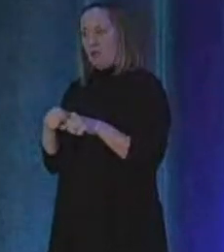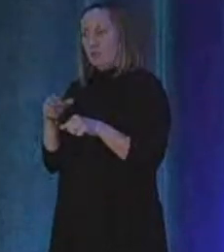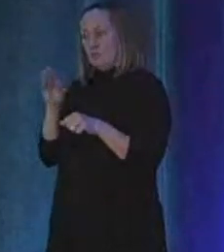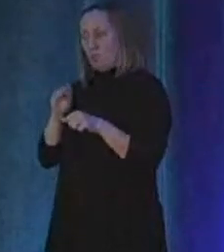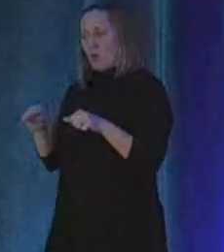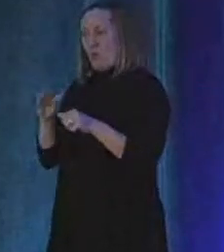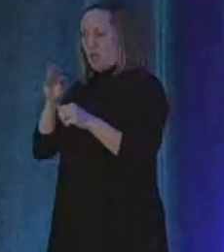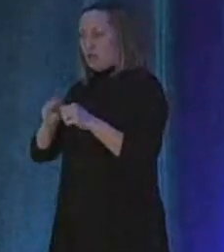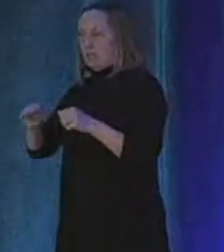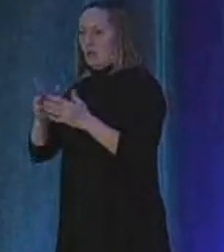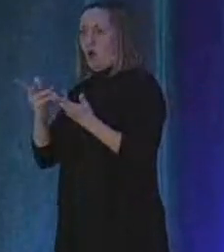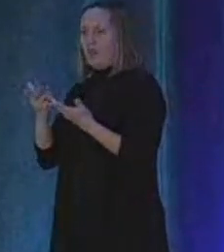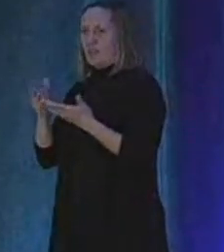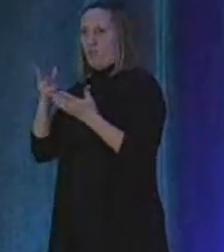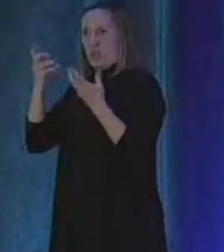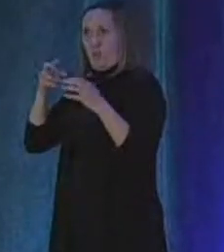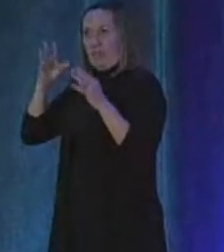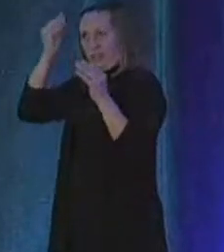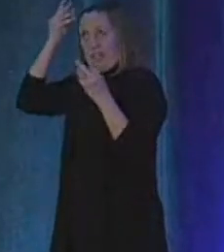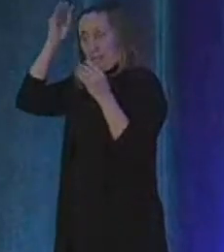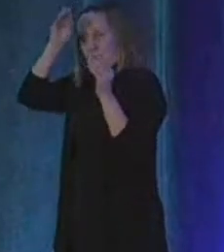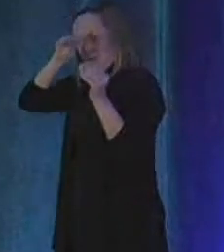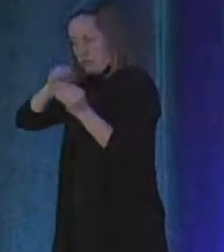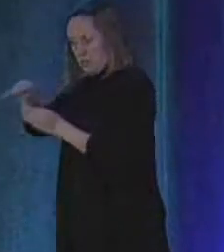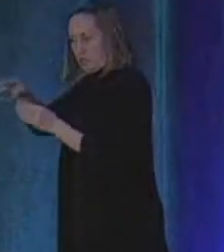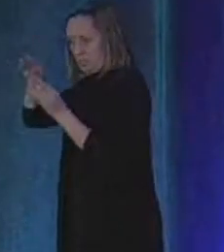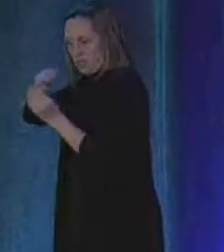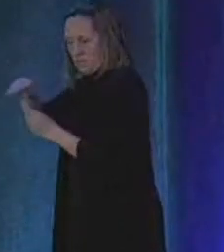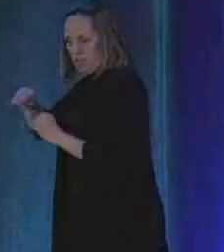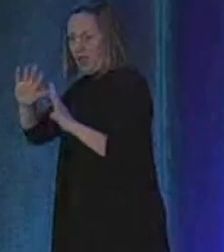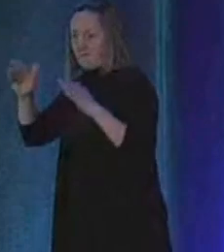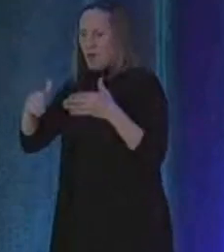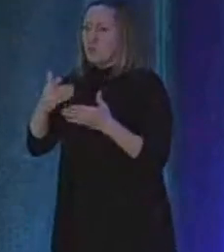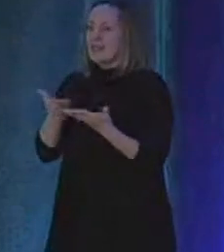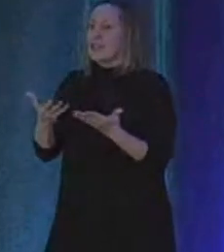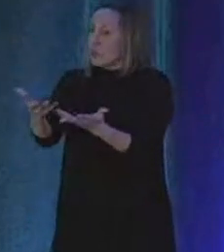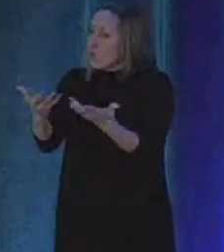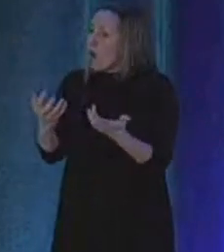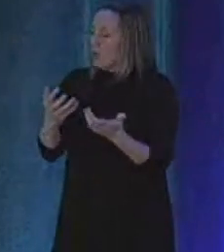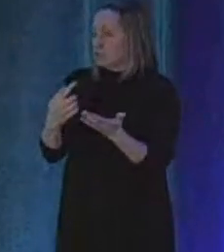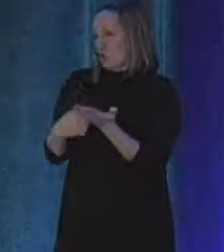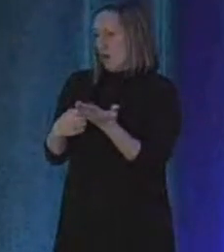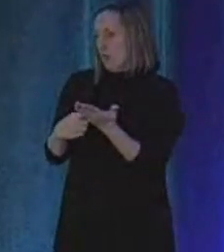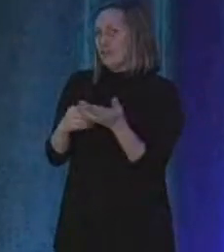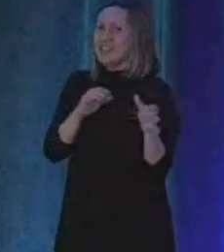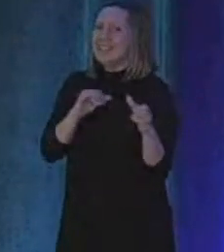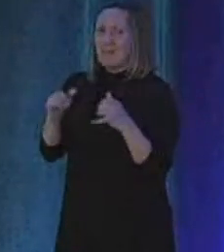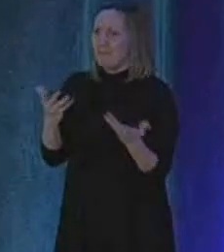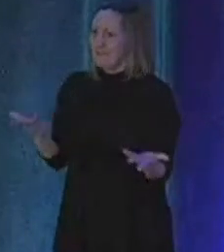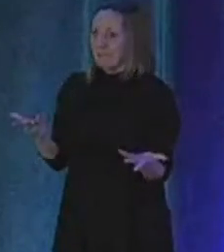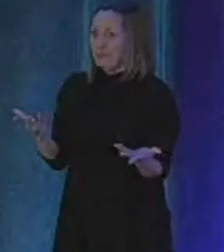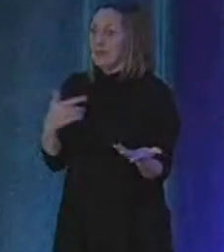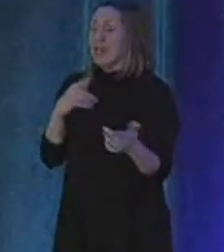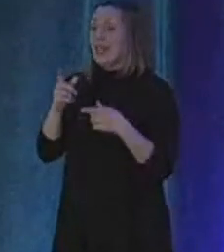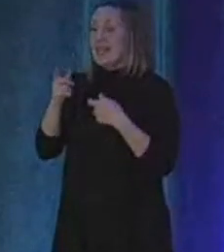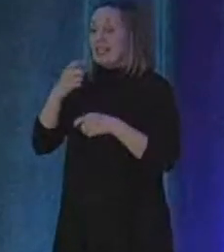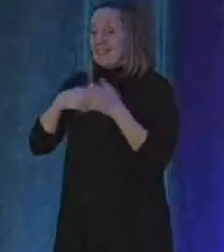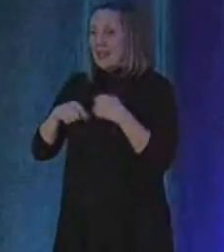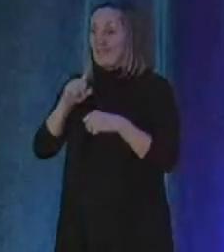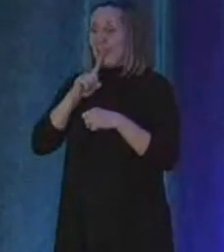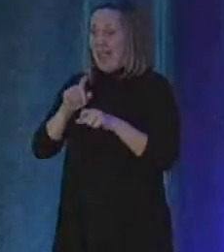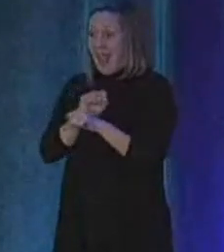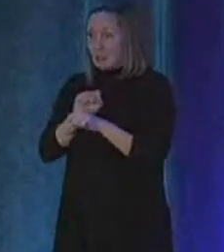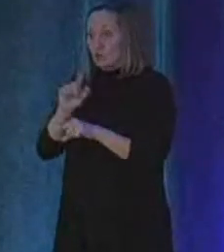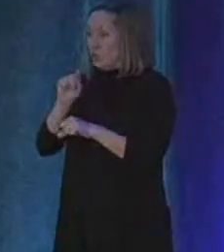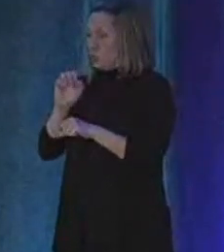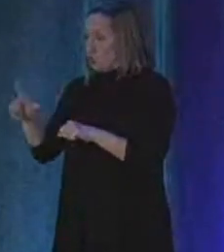the stuff that we don't want to think about and stay on the things that we do want to think about. I'm talking about the same thing. Instead of talking about the actual tool that you work with,